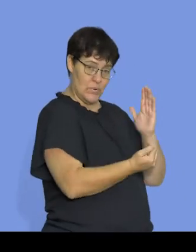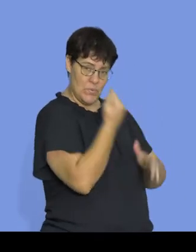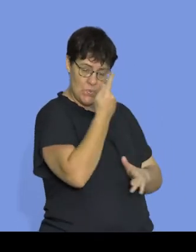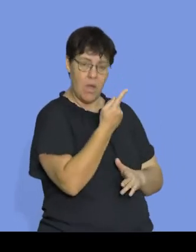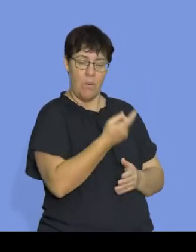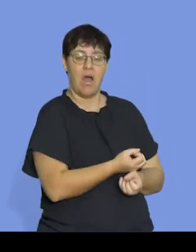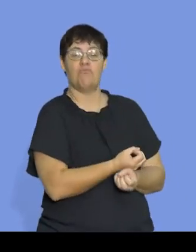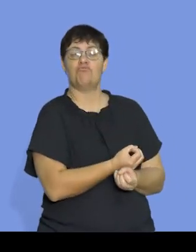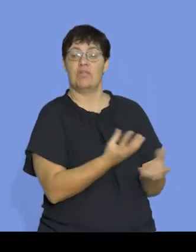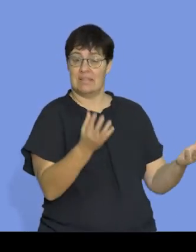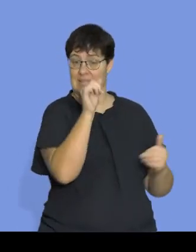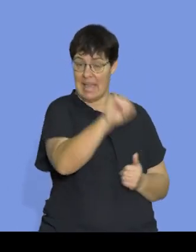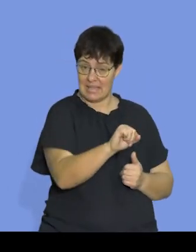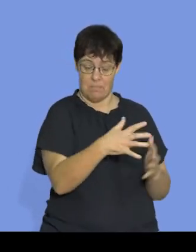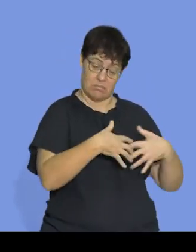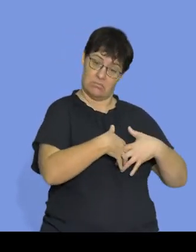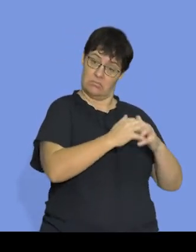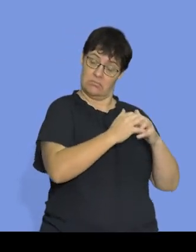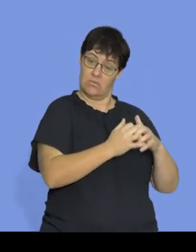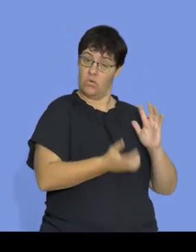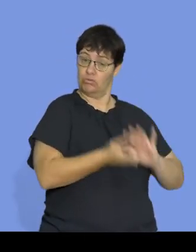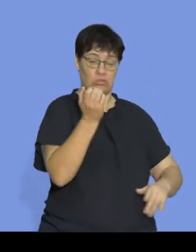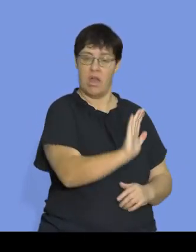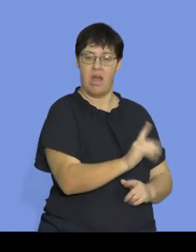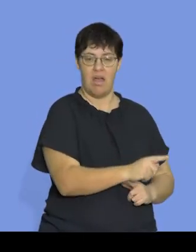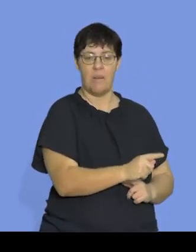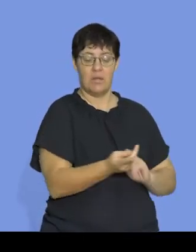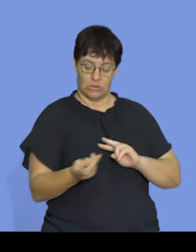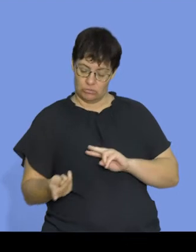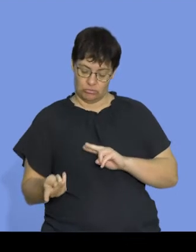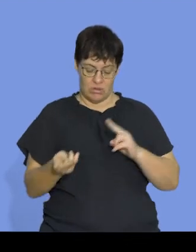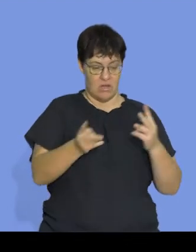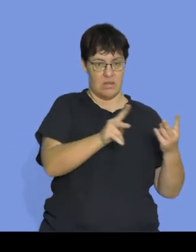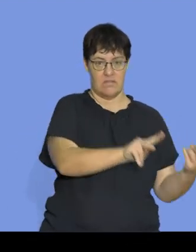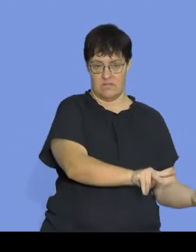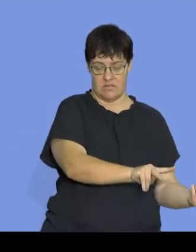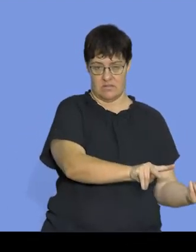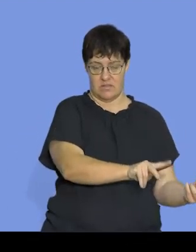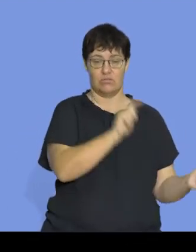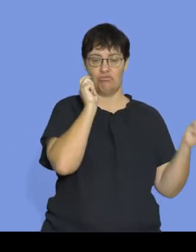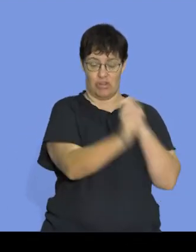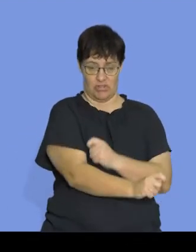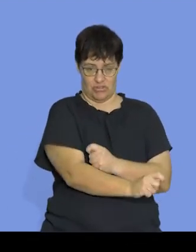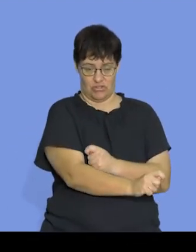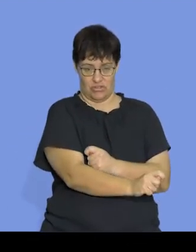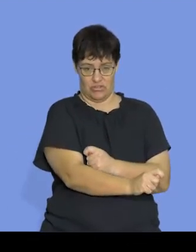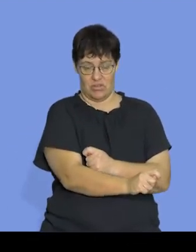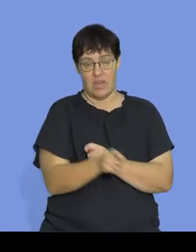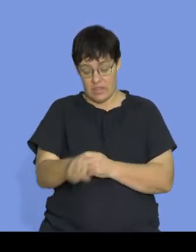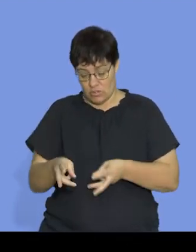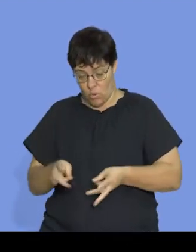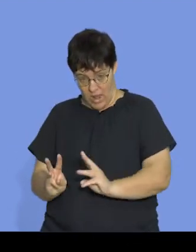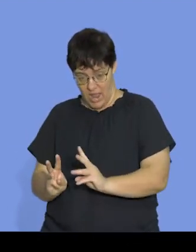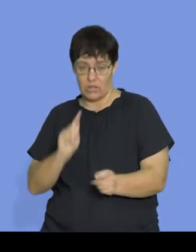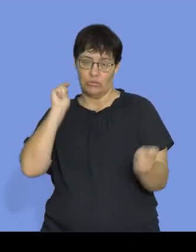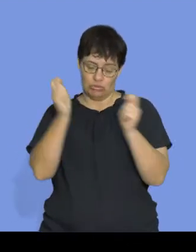released, but we are not creating new energy. We're just transferring energy, or transforming rather, energy from one form to